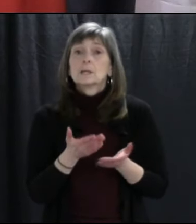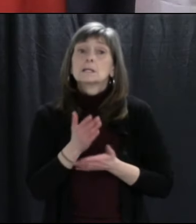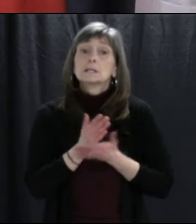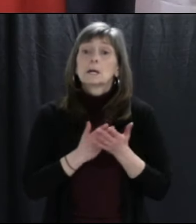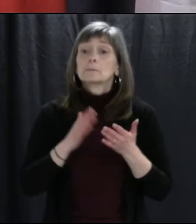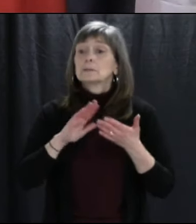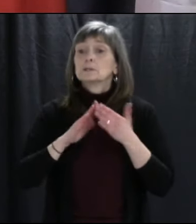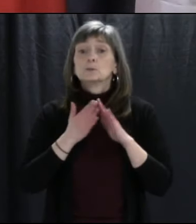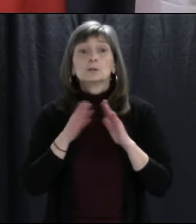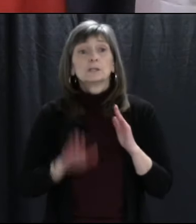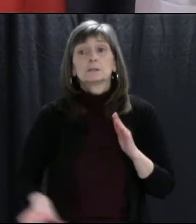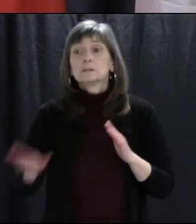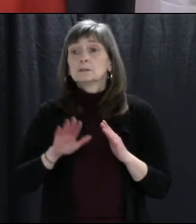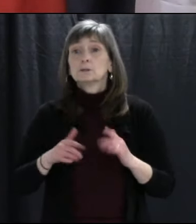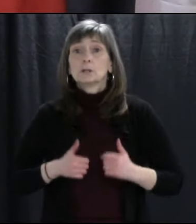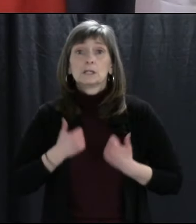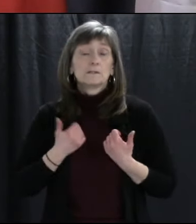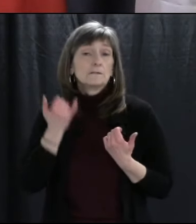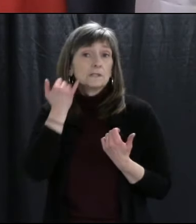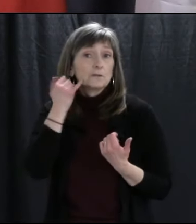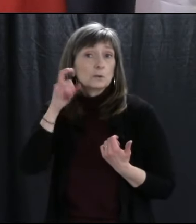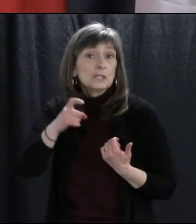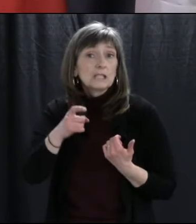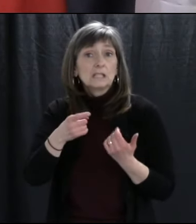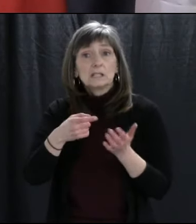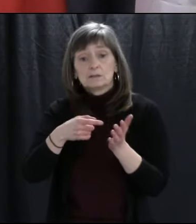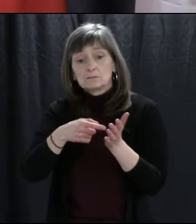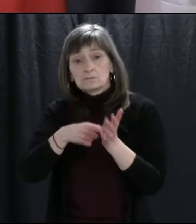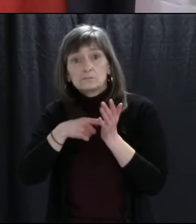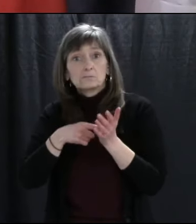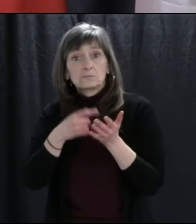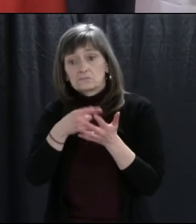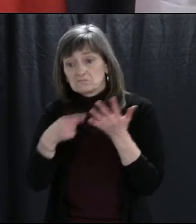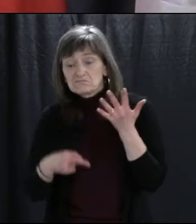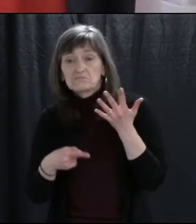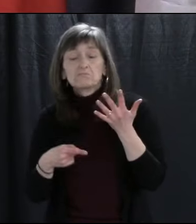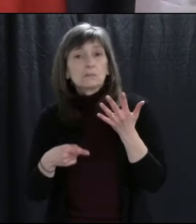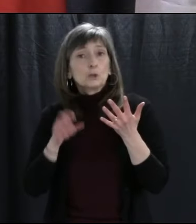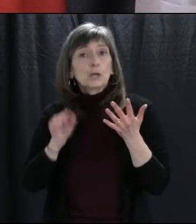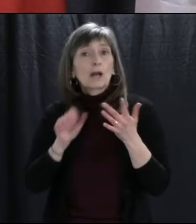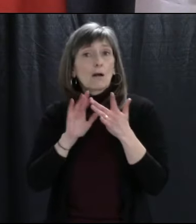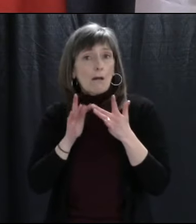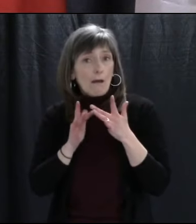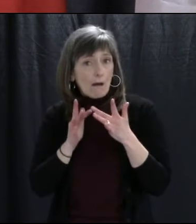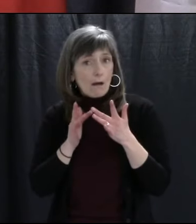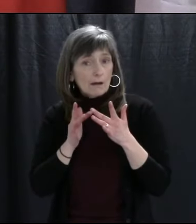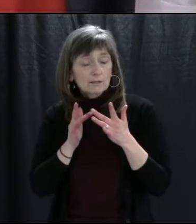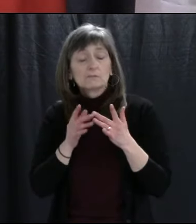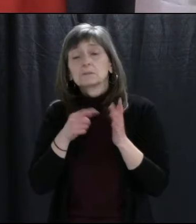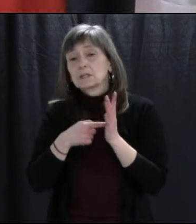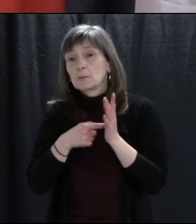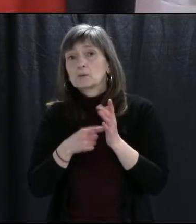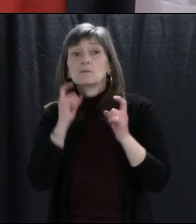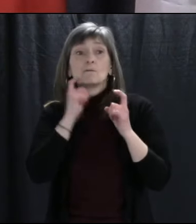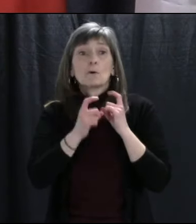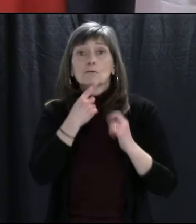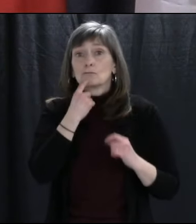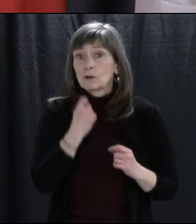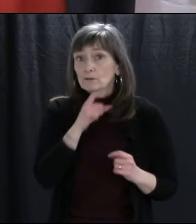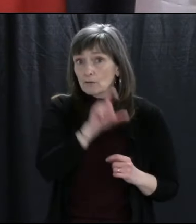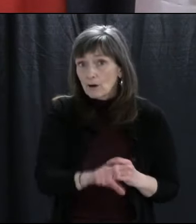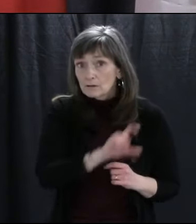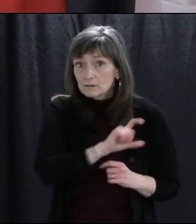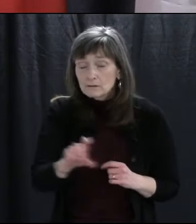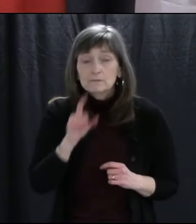to go online if you require essential goods, especially our seniors who can call the Red Cross also for